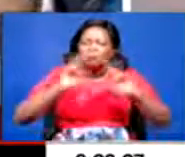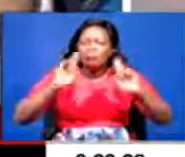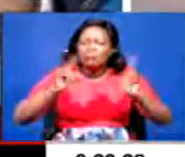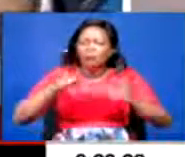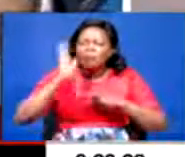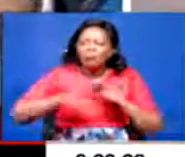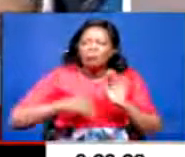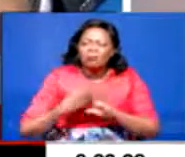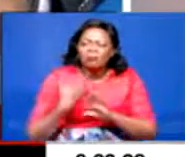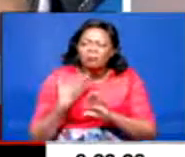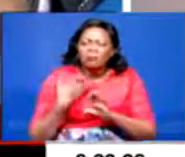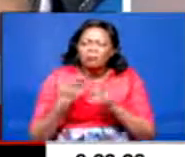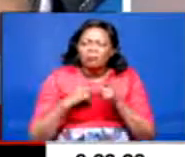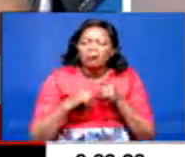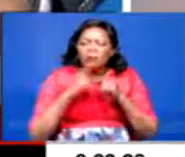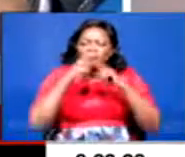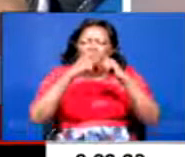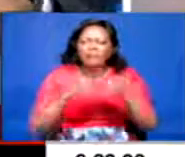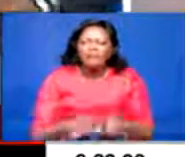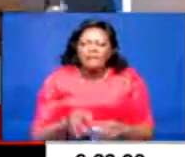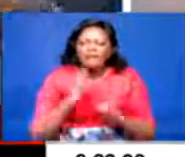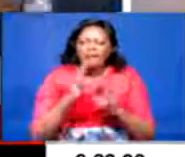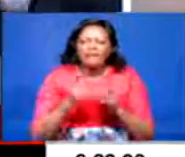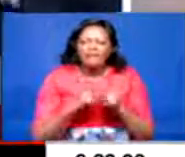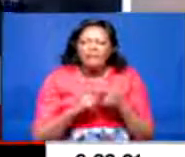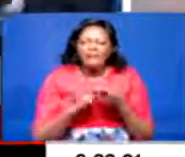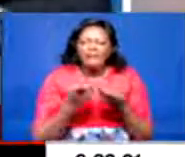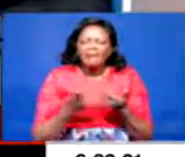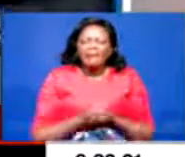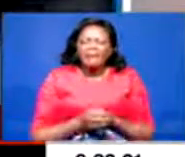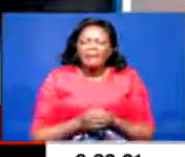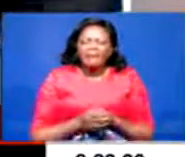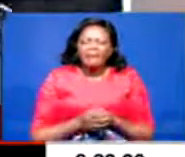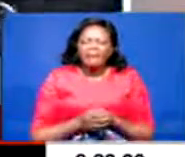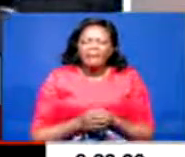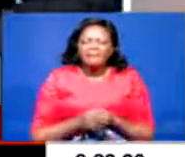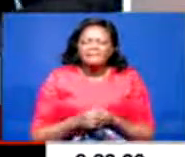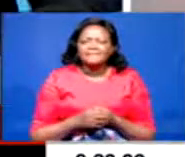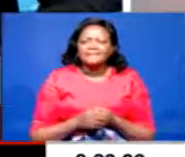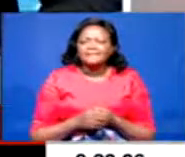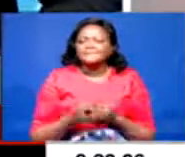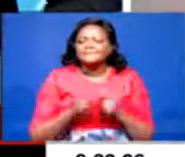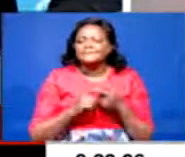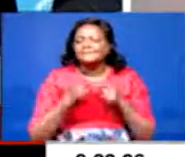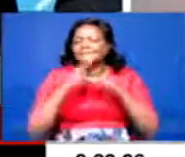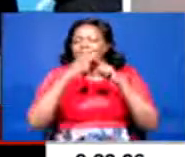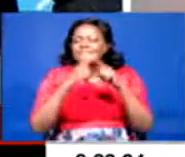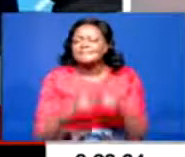ever and will be tallying these results. I don't want to tell you a secret. But we'll be telling the vote